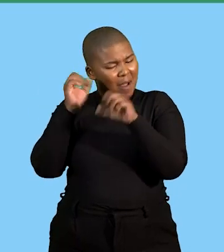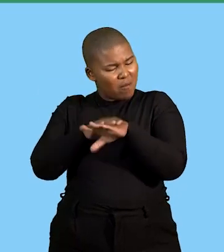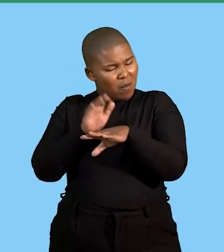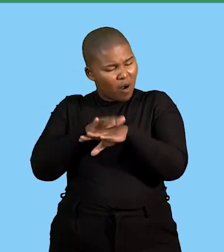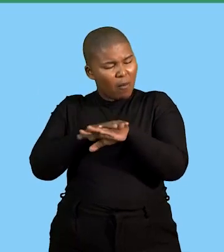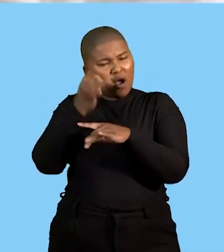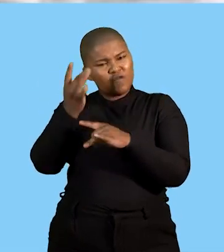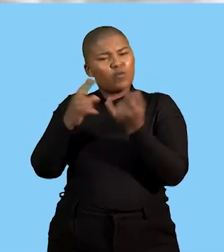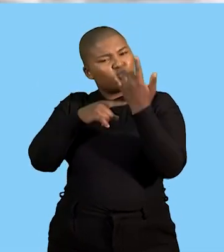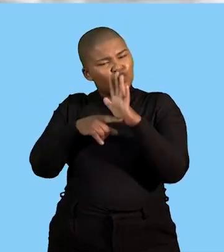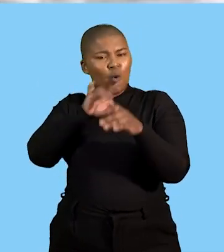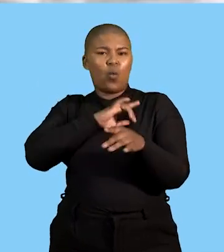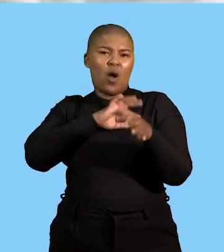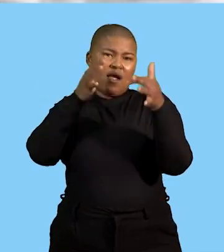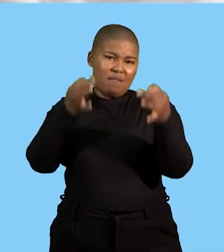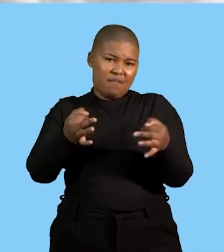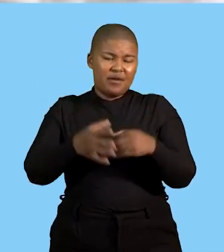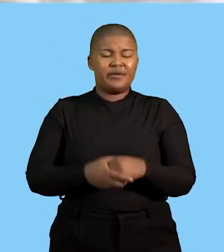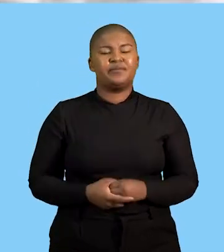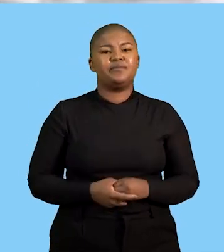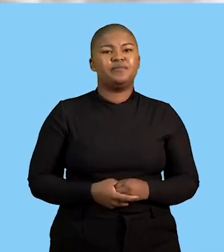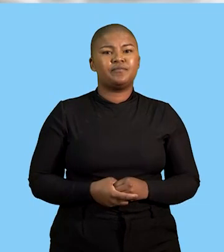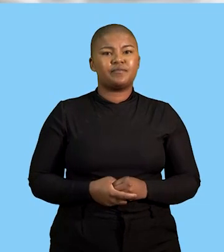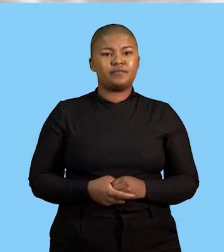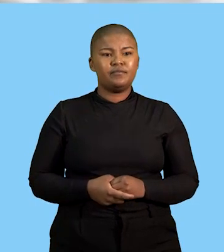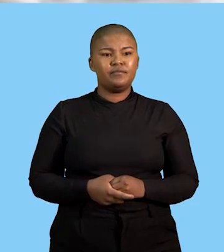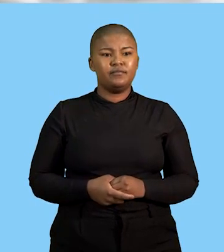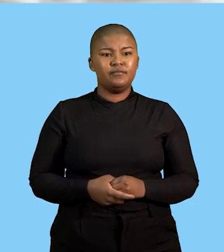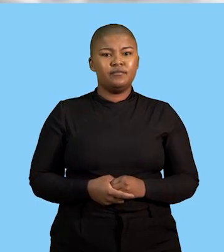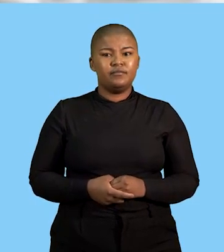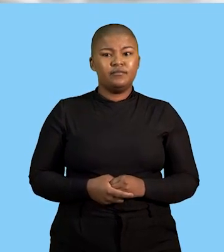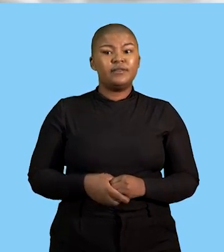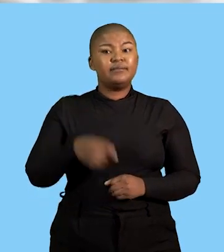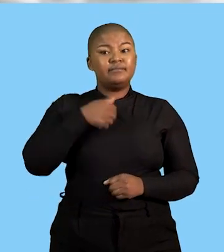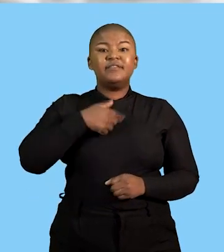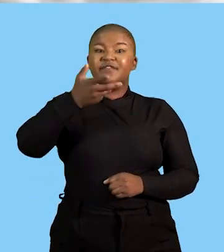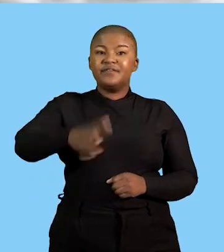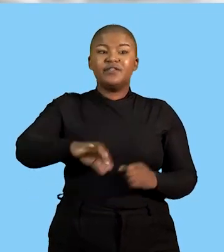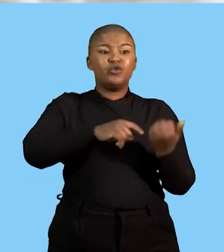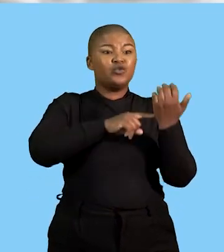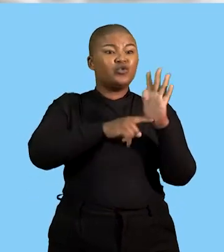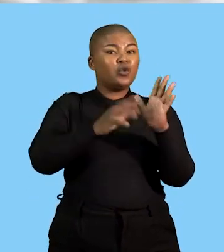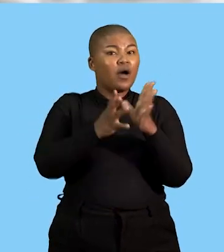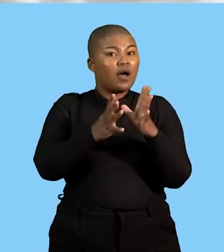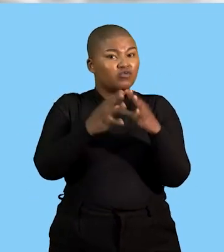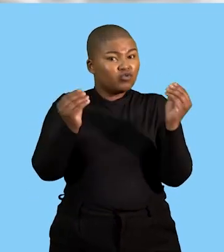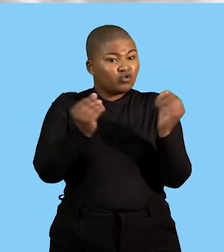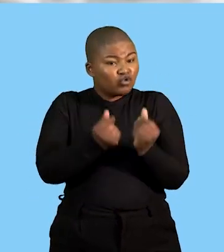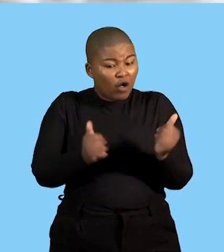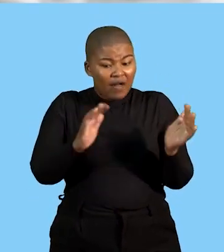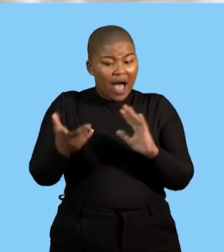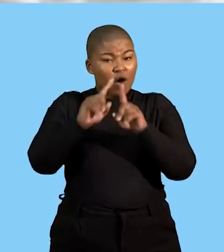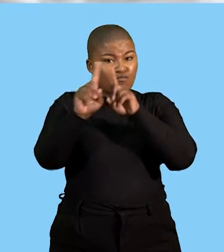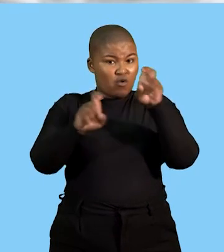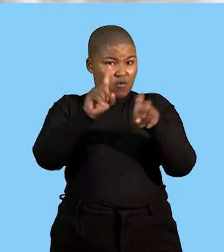problem is now with deciding on the best option. So with that being said, I've showed you how to deal with such